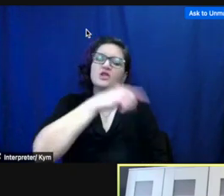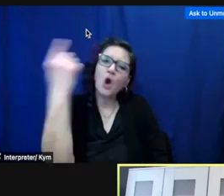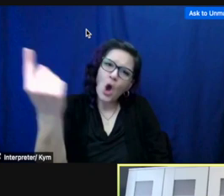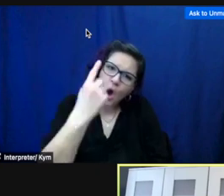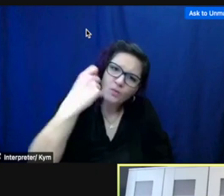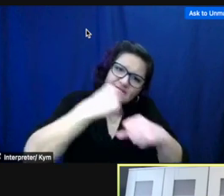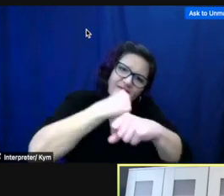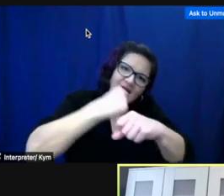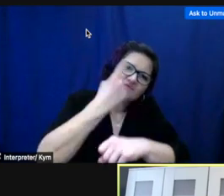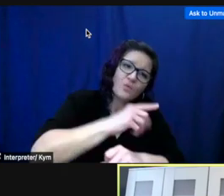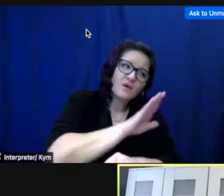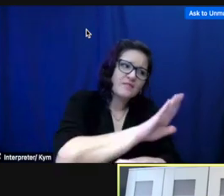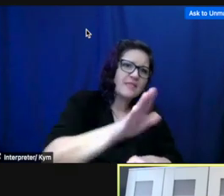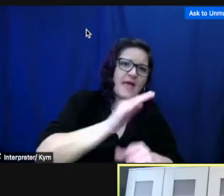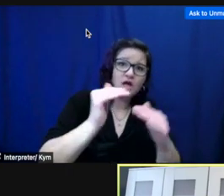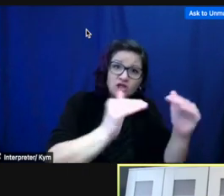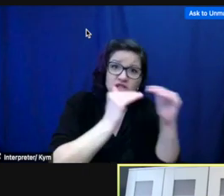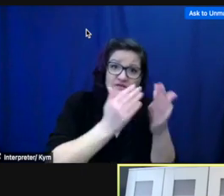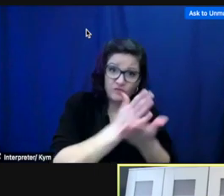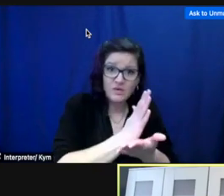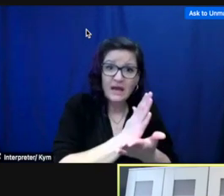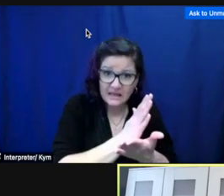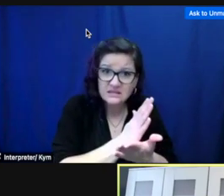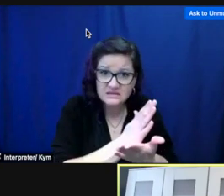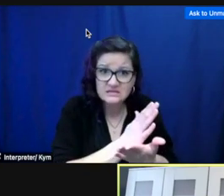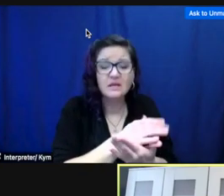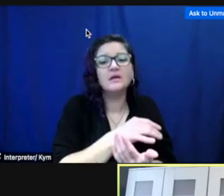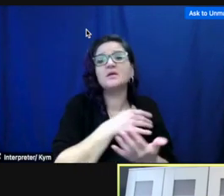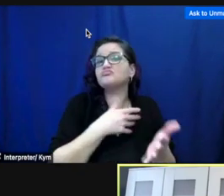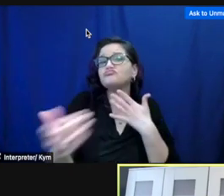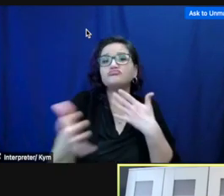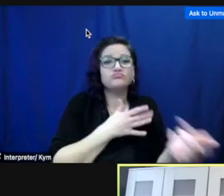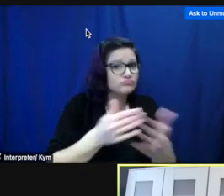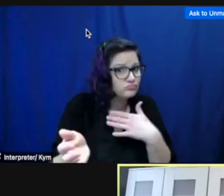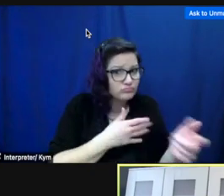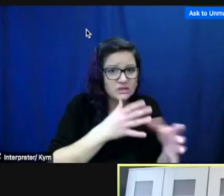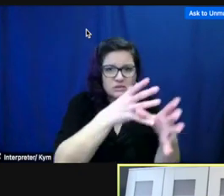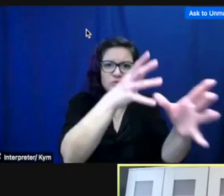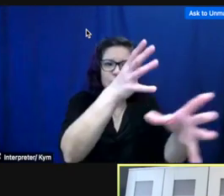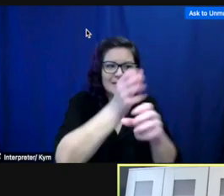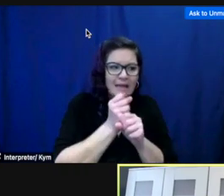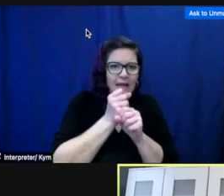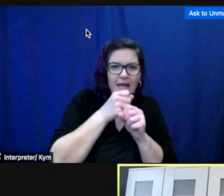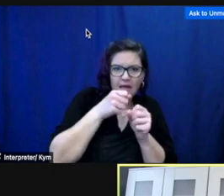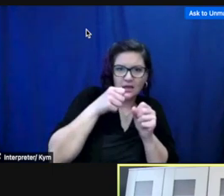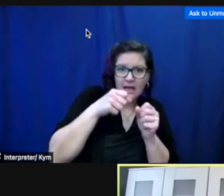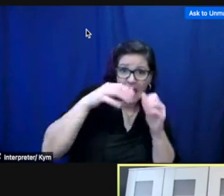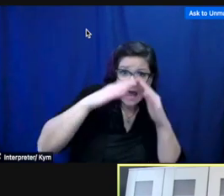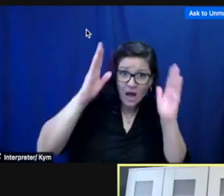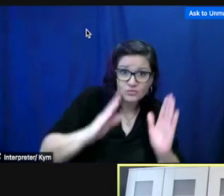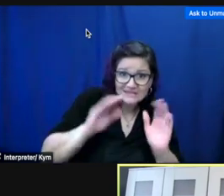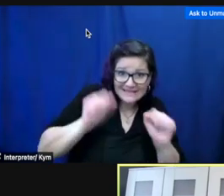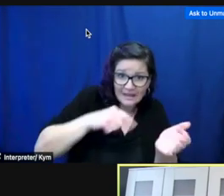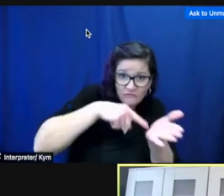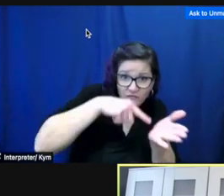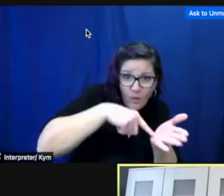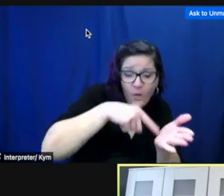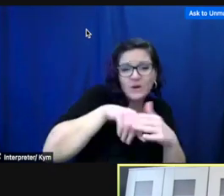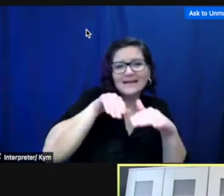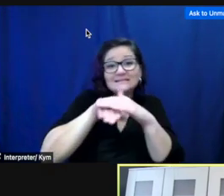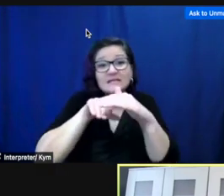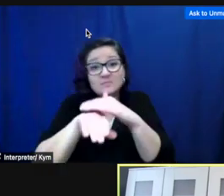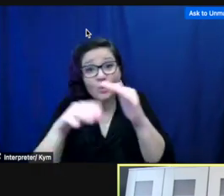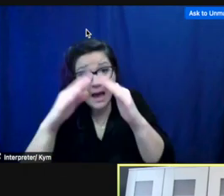civil rights, always, whether it's to get affordable housing or accessible housing or